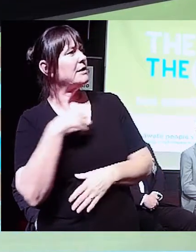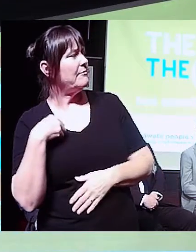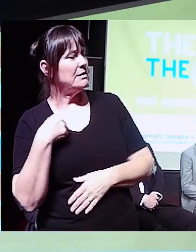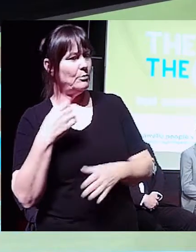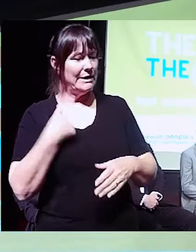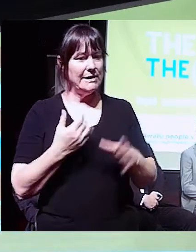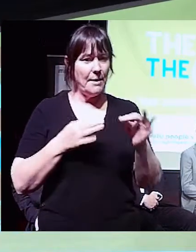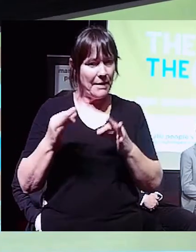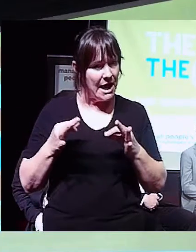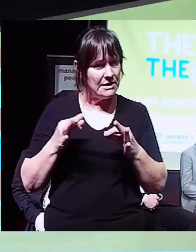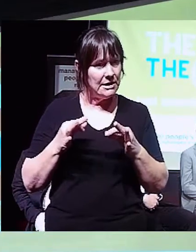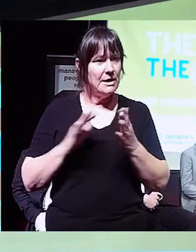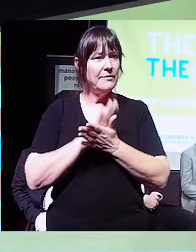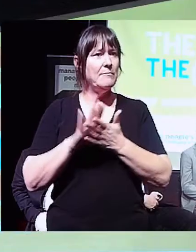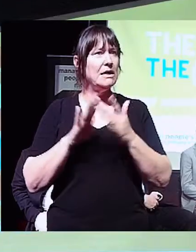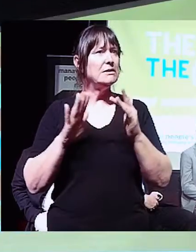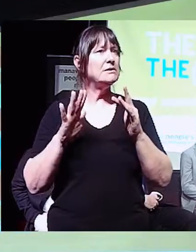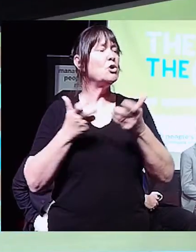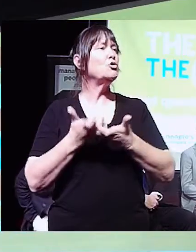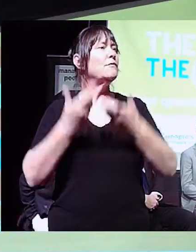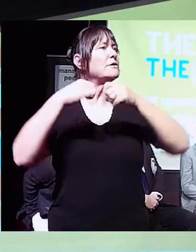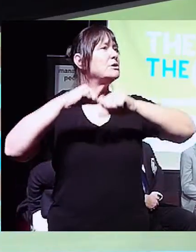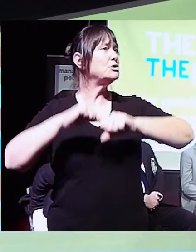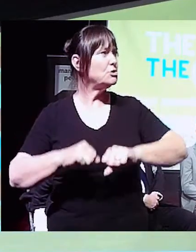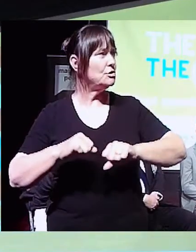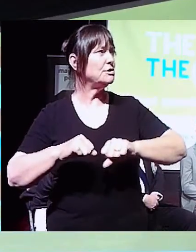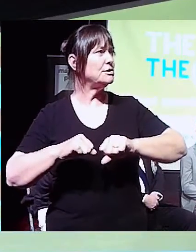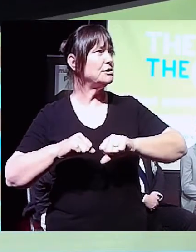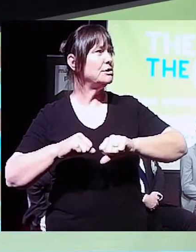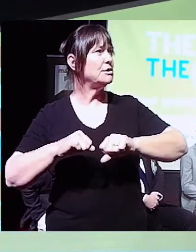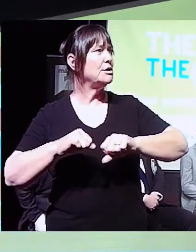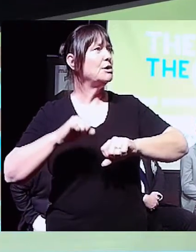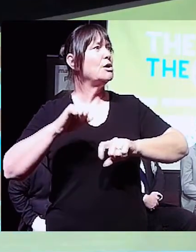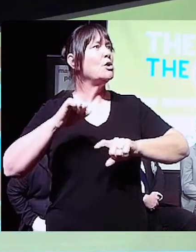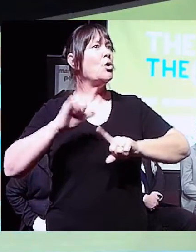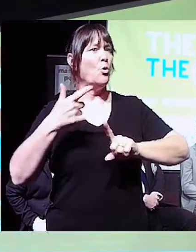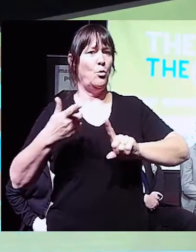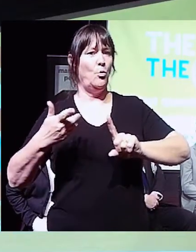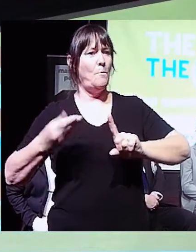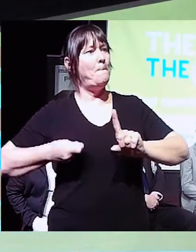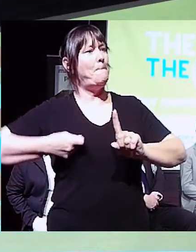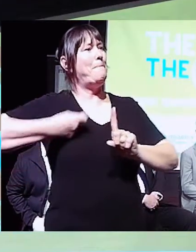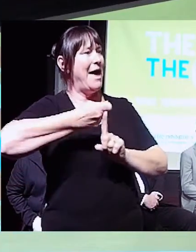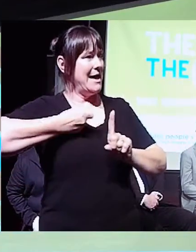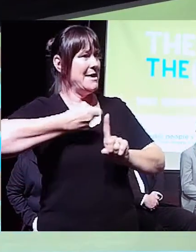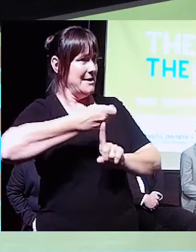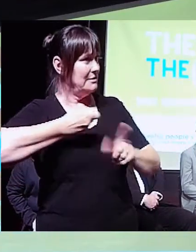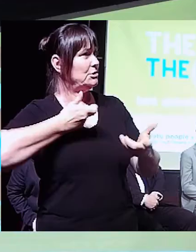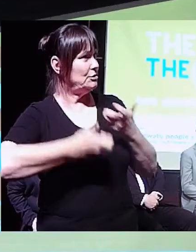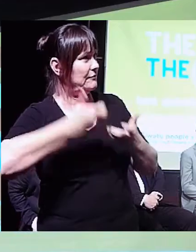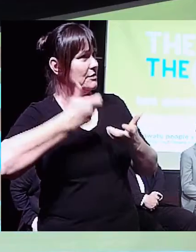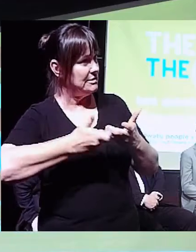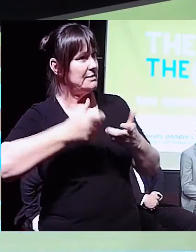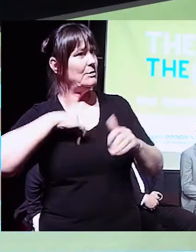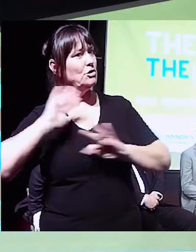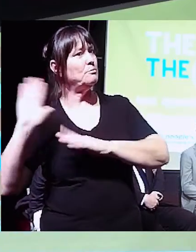that gets tertiary students, the income earning students or the income giving students back into the Manawatu,